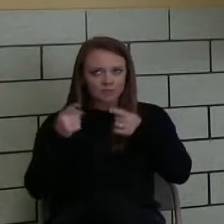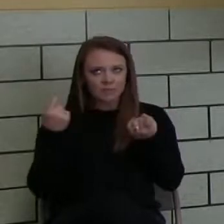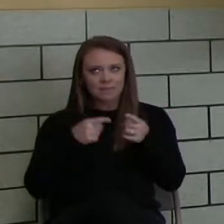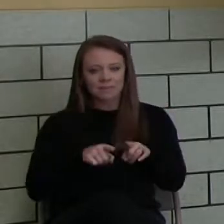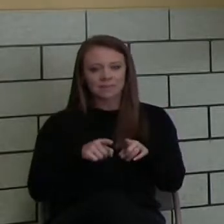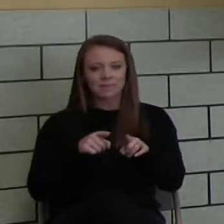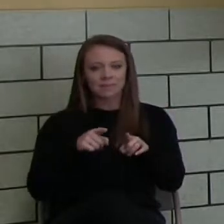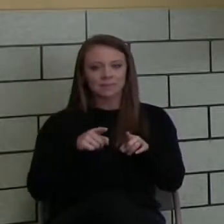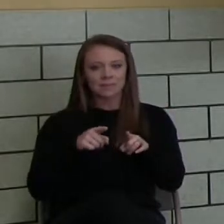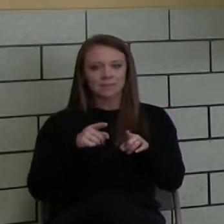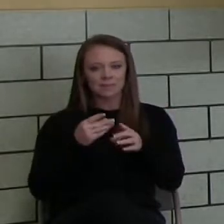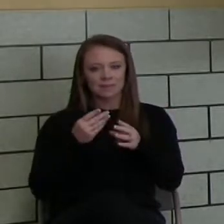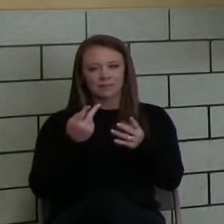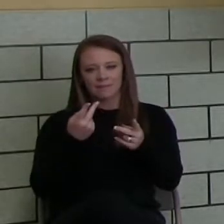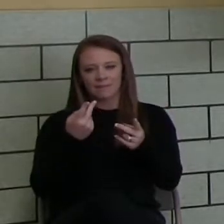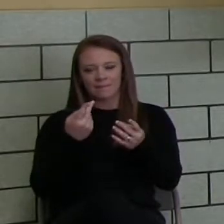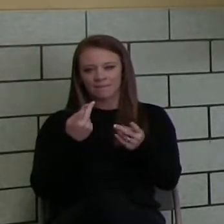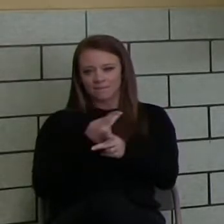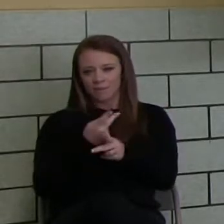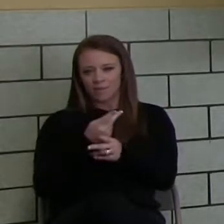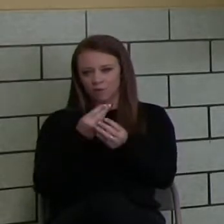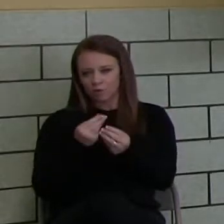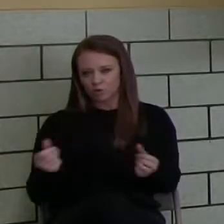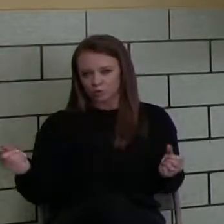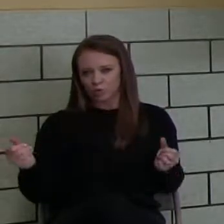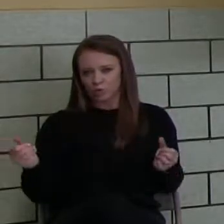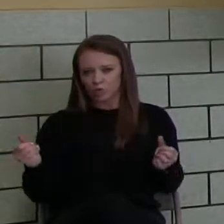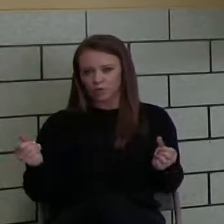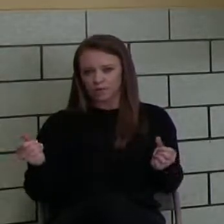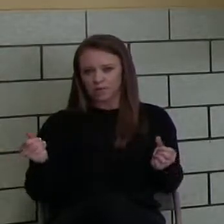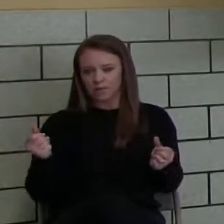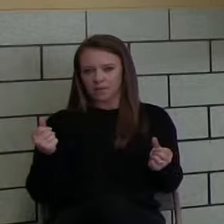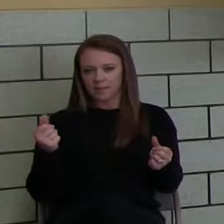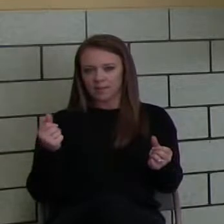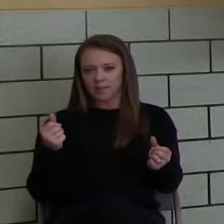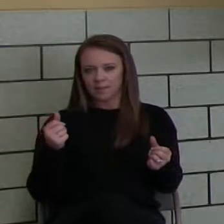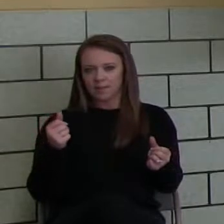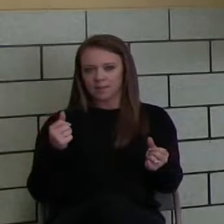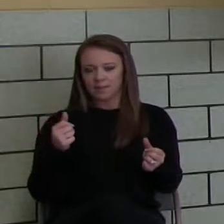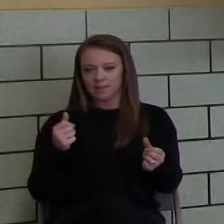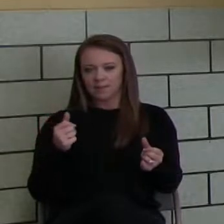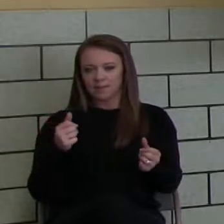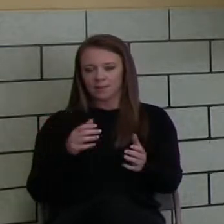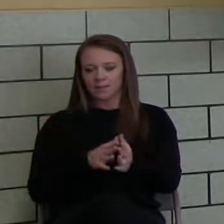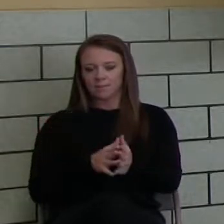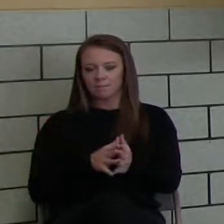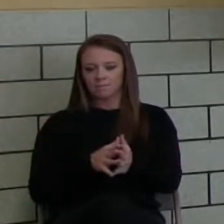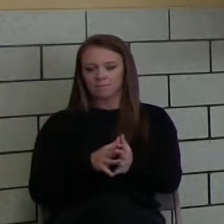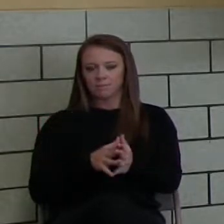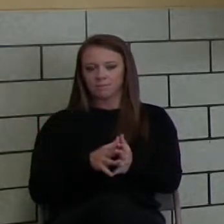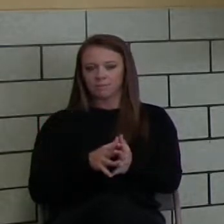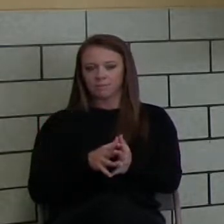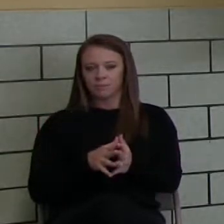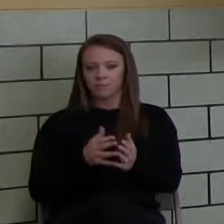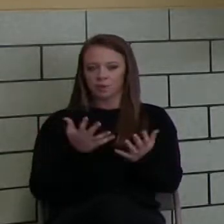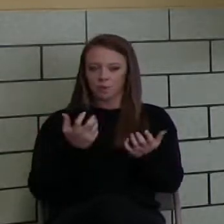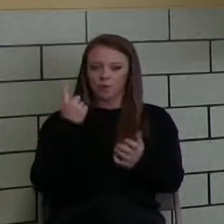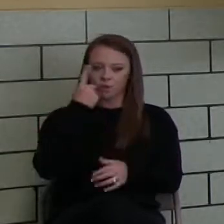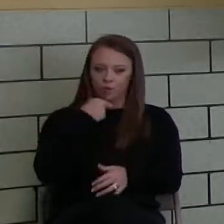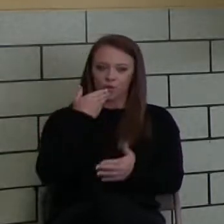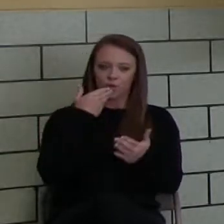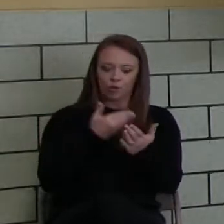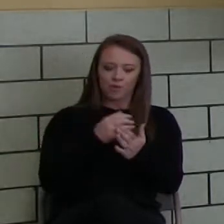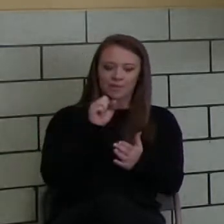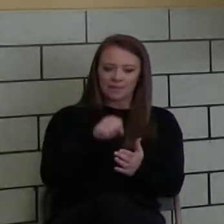you do achieve the service that is necessary for the businesses to be there in an aesthetically pleasing,